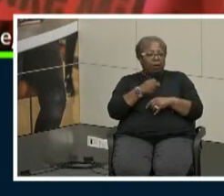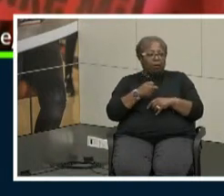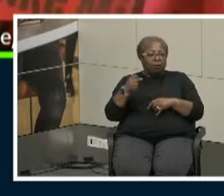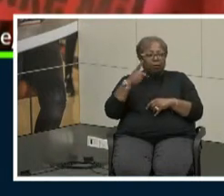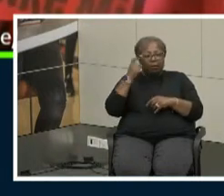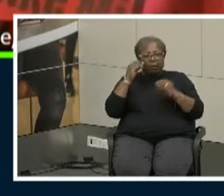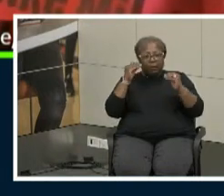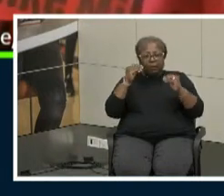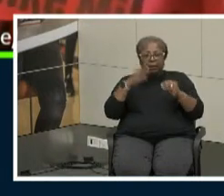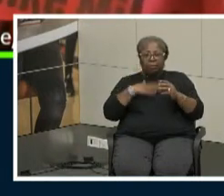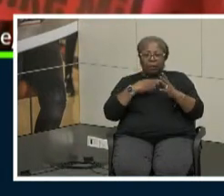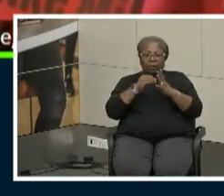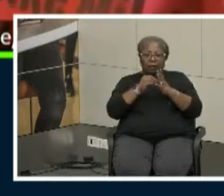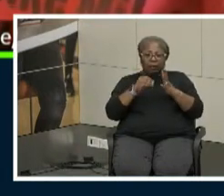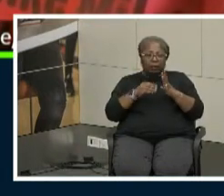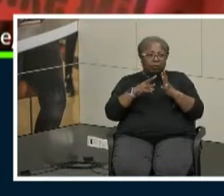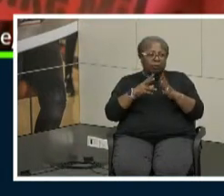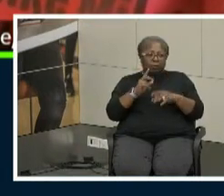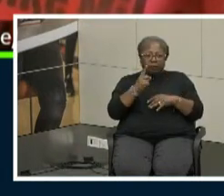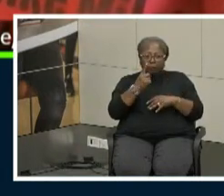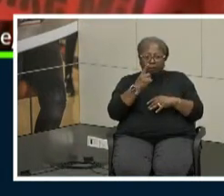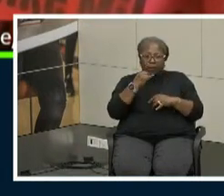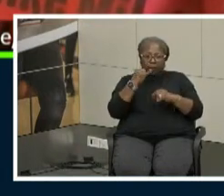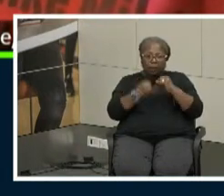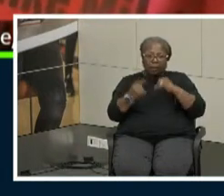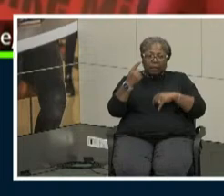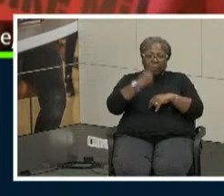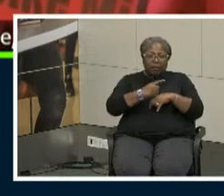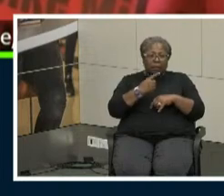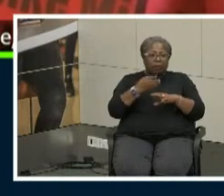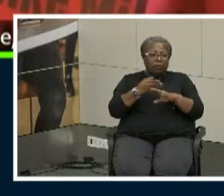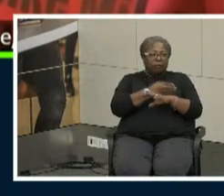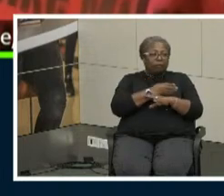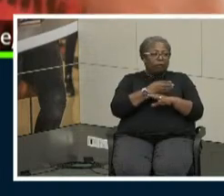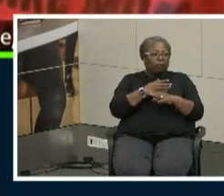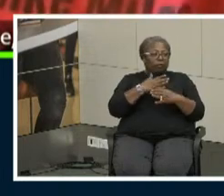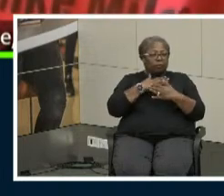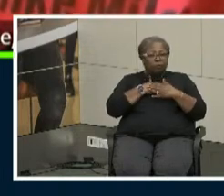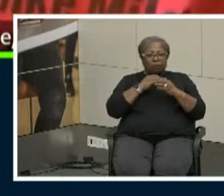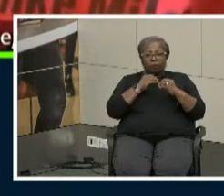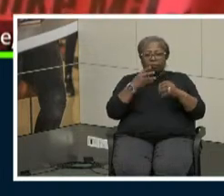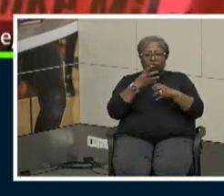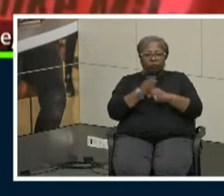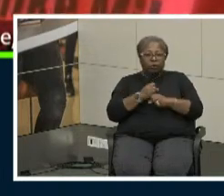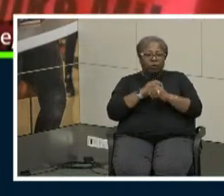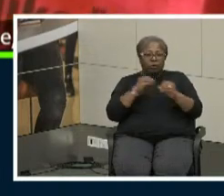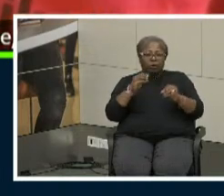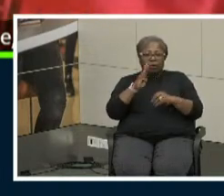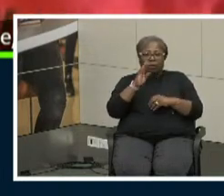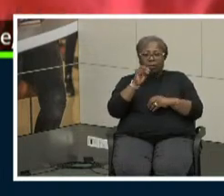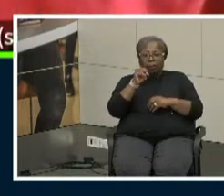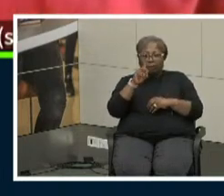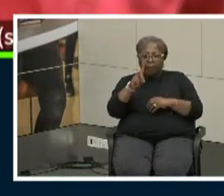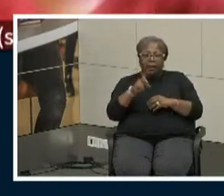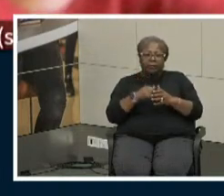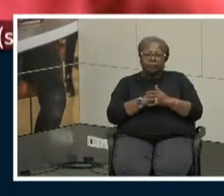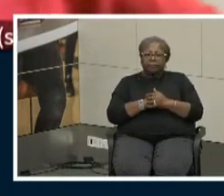teaching at my students chess on the last day before Winter's rest no trust no